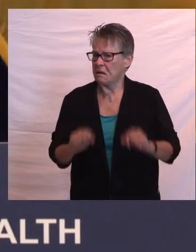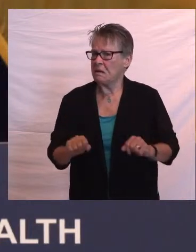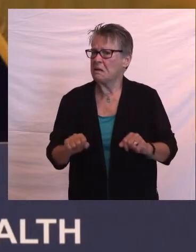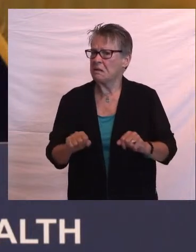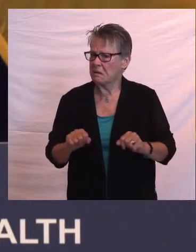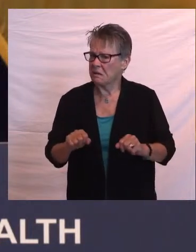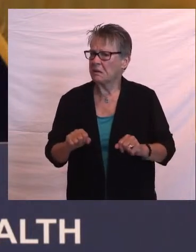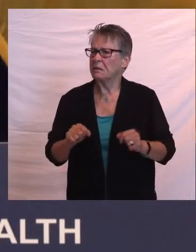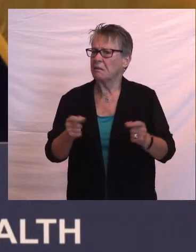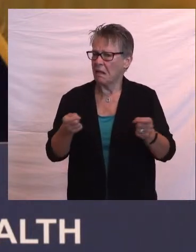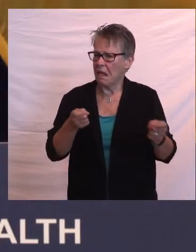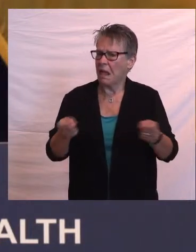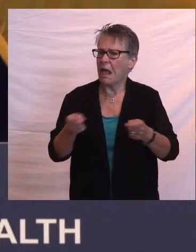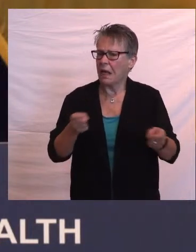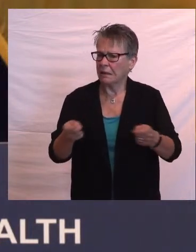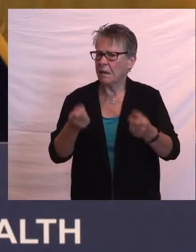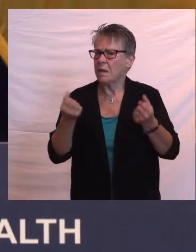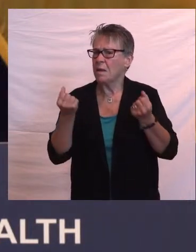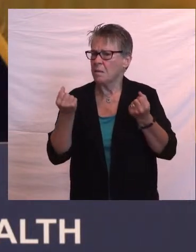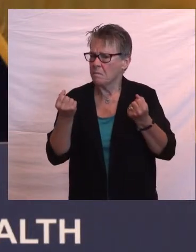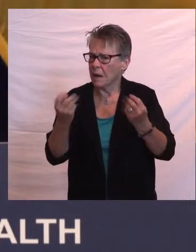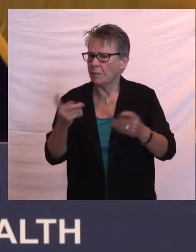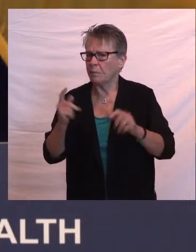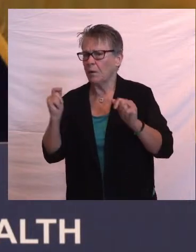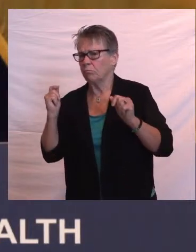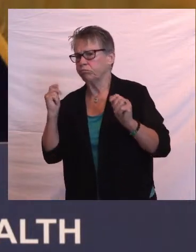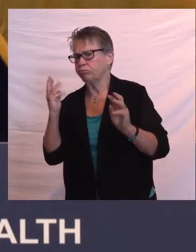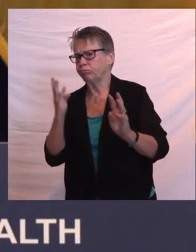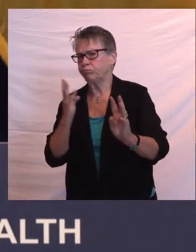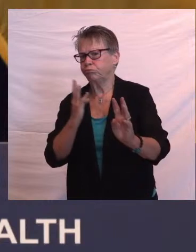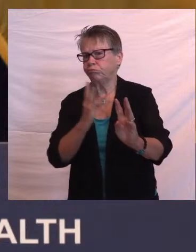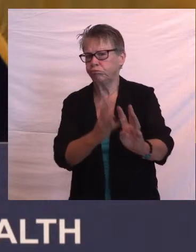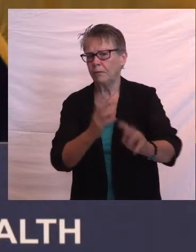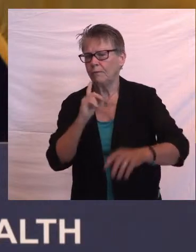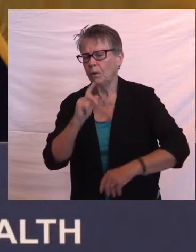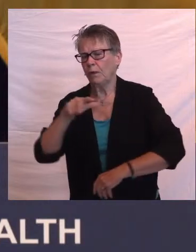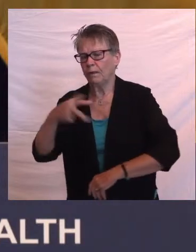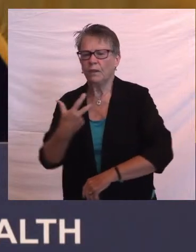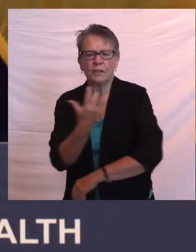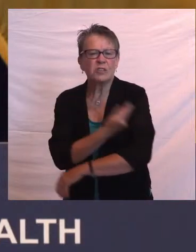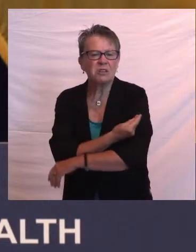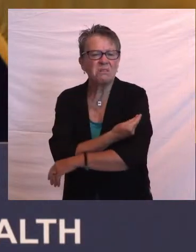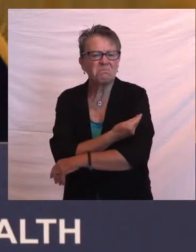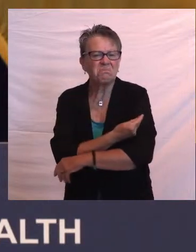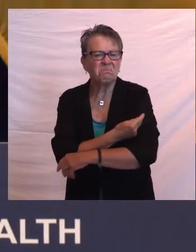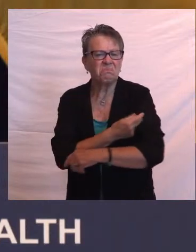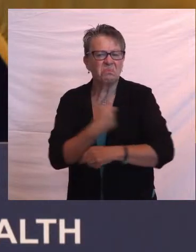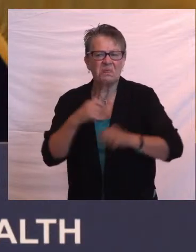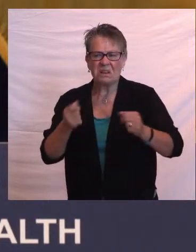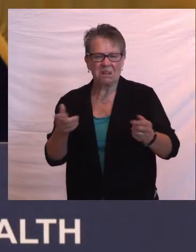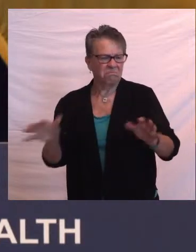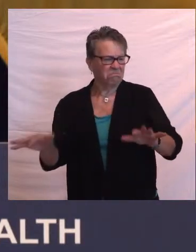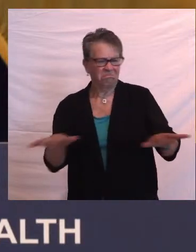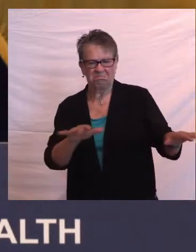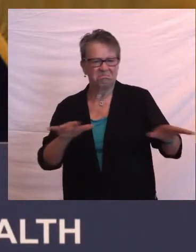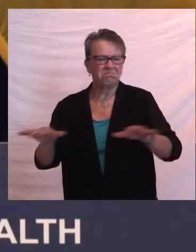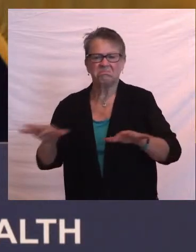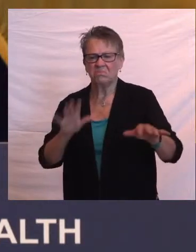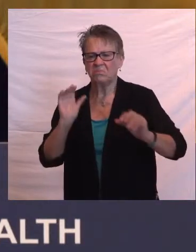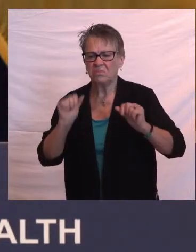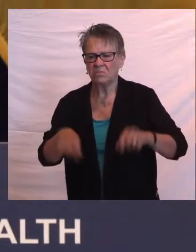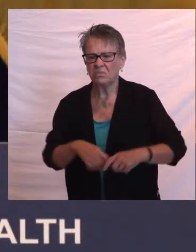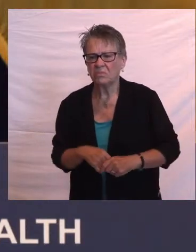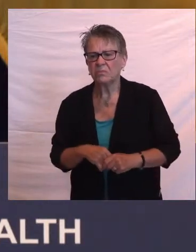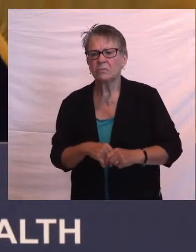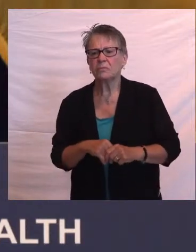that we expect a supply-demand imbalance, at least early on. I mentioned 1.2 million is the sum